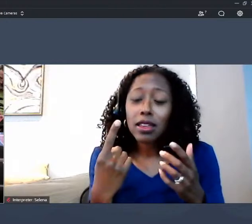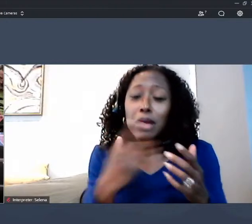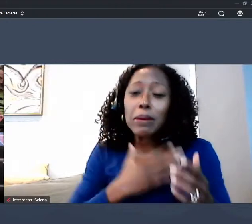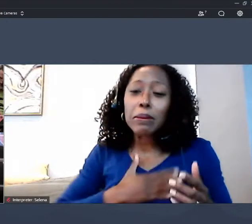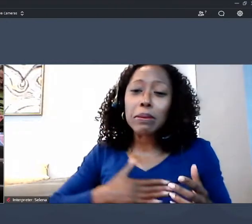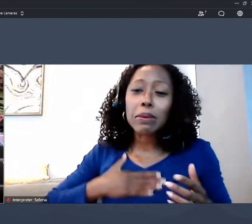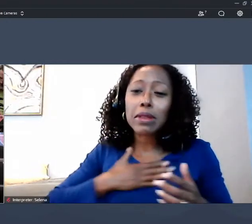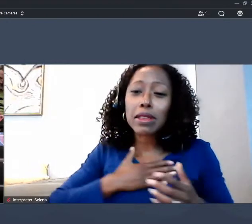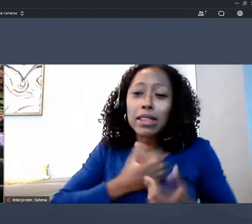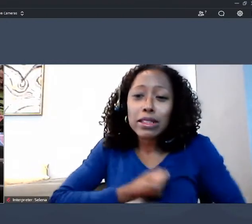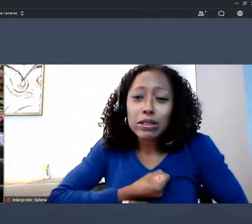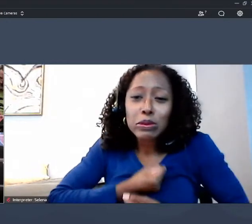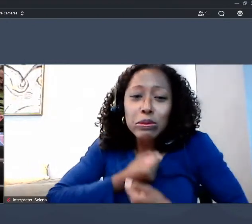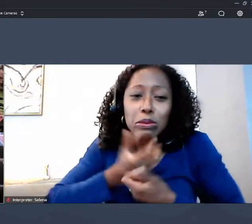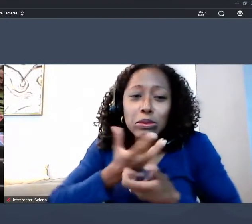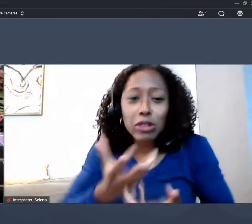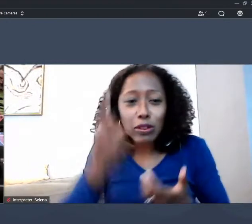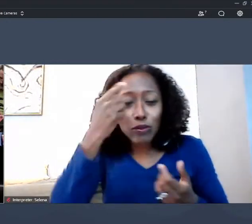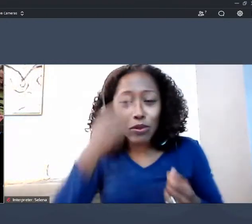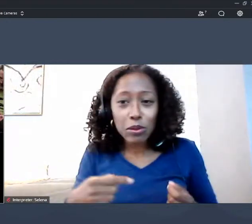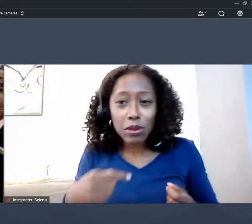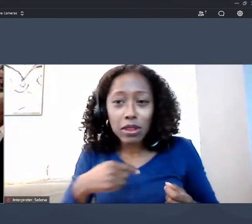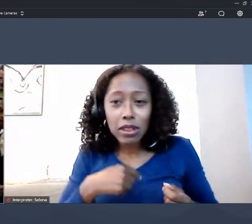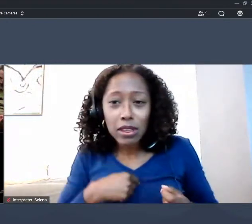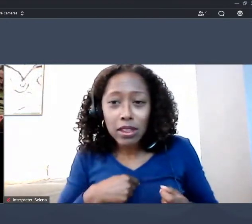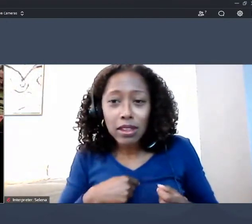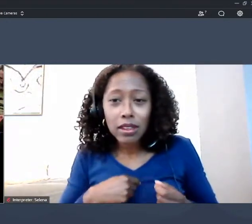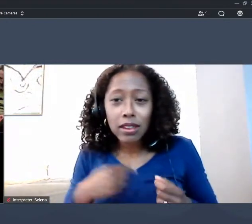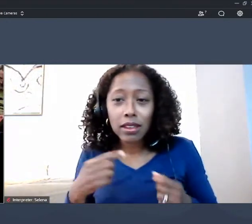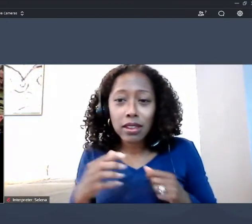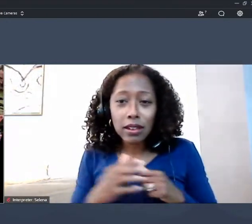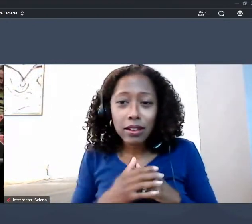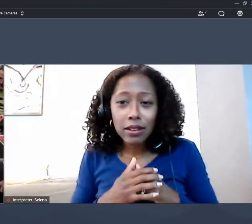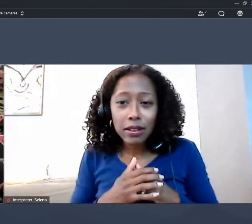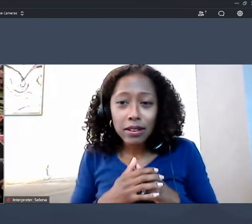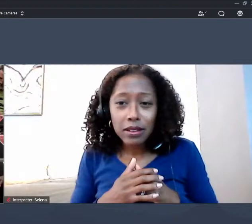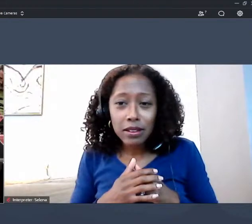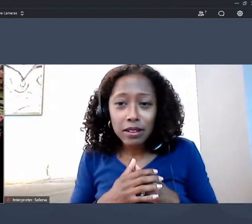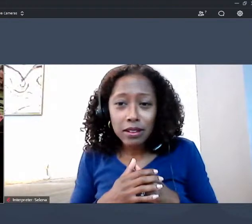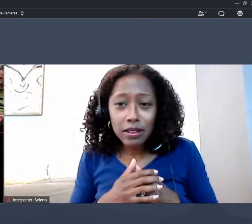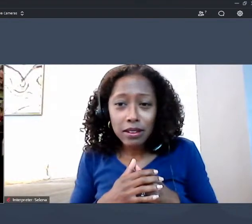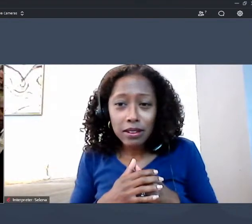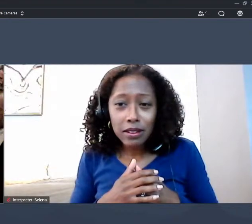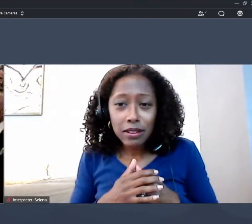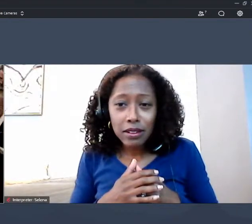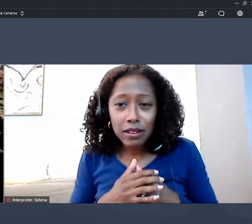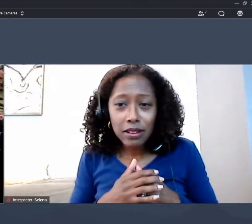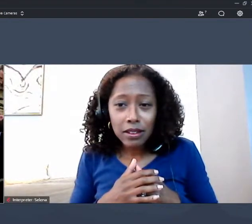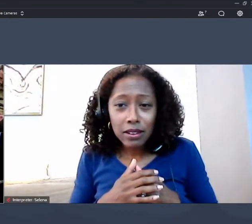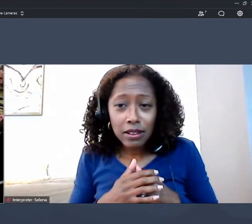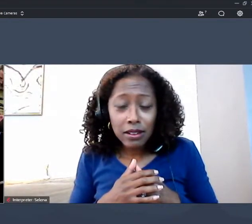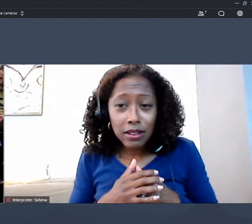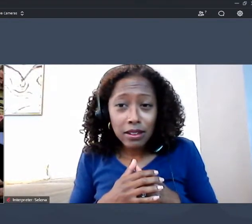especially for me. Hey, there's something